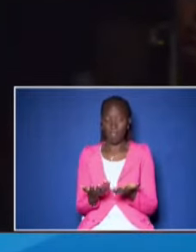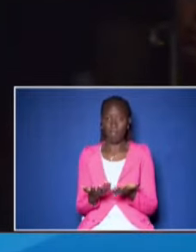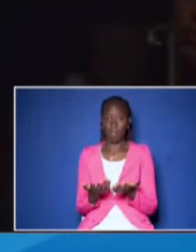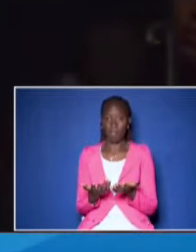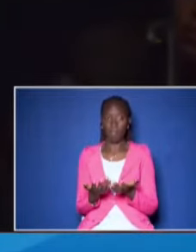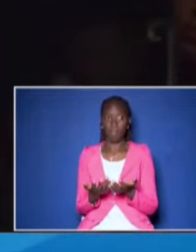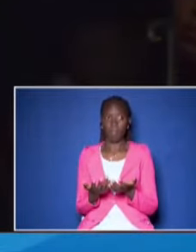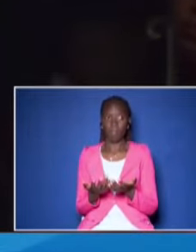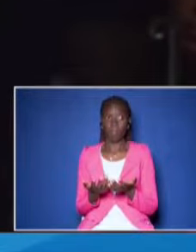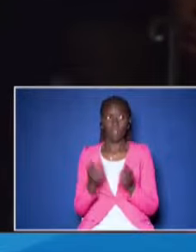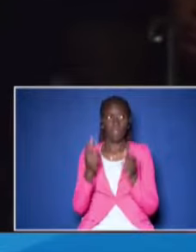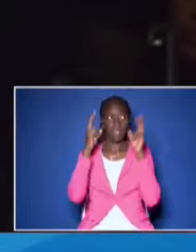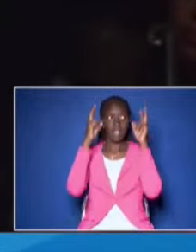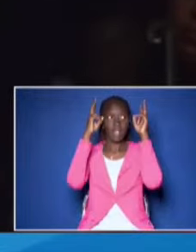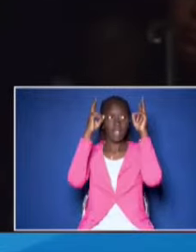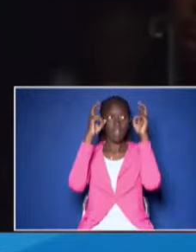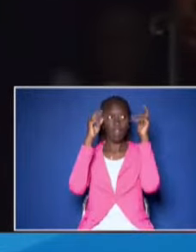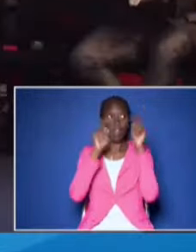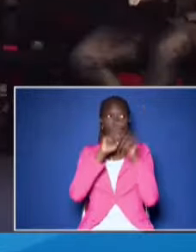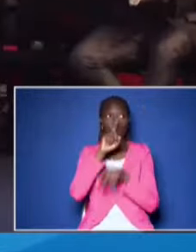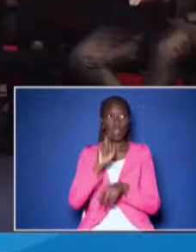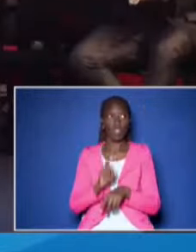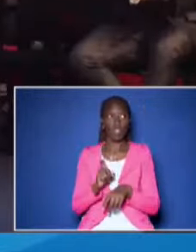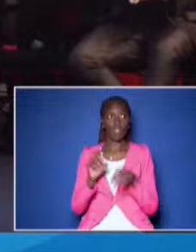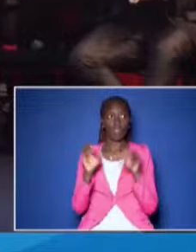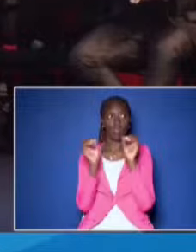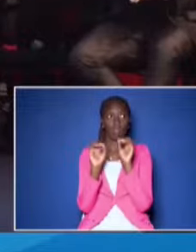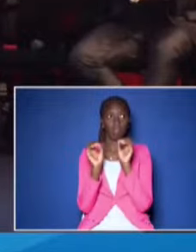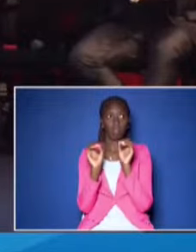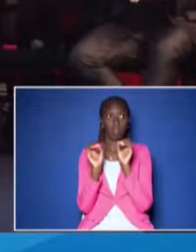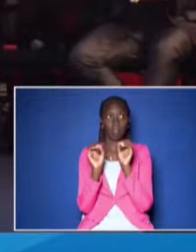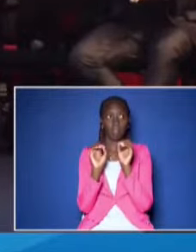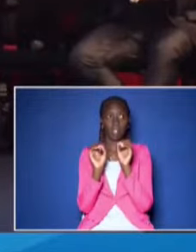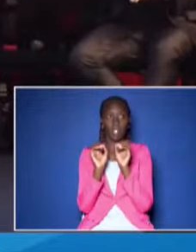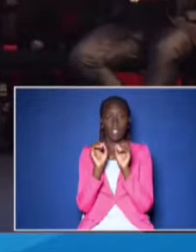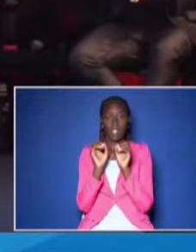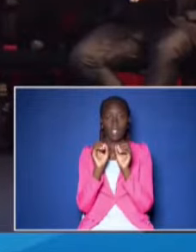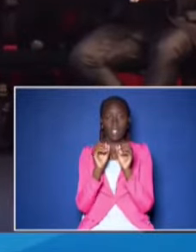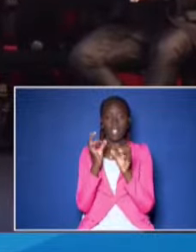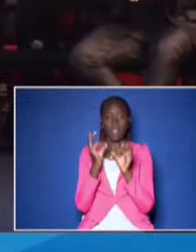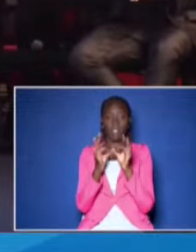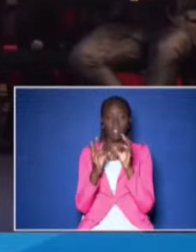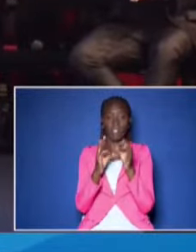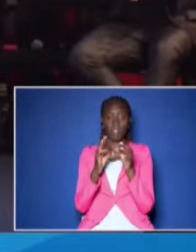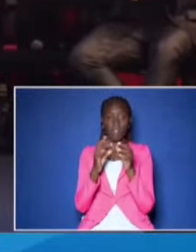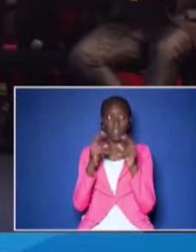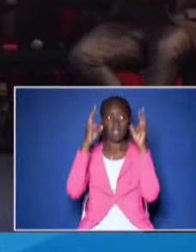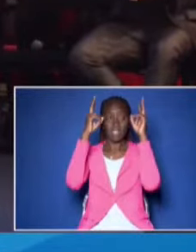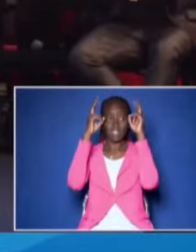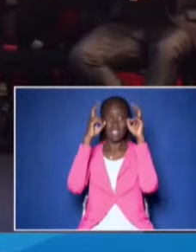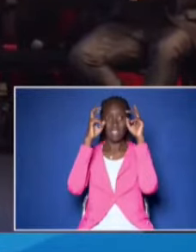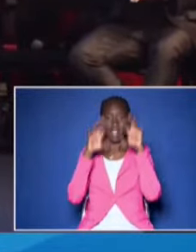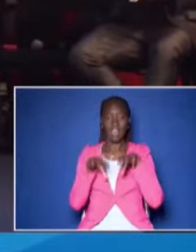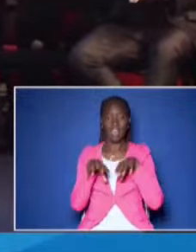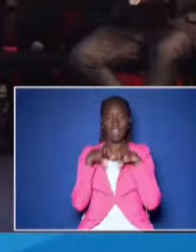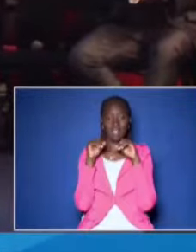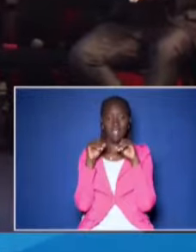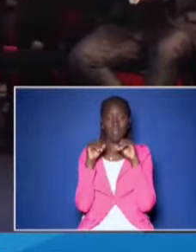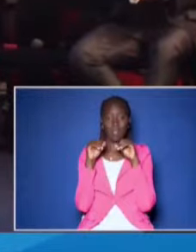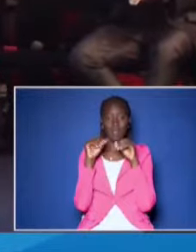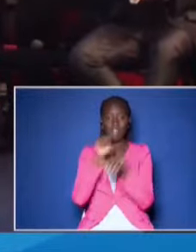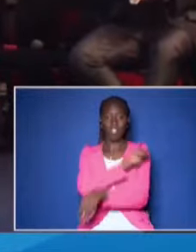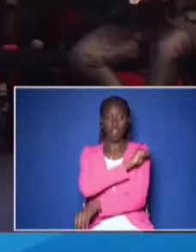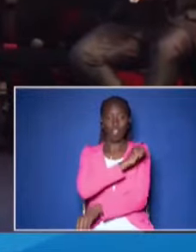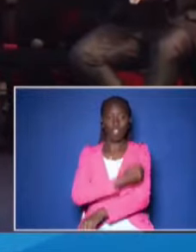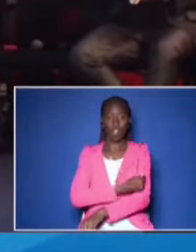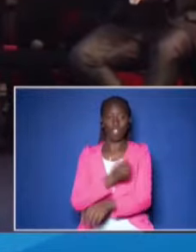written the devil did not question if Satan accepted the authority